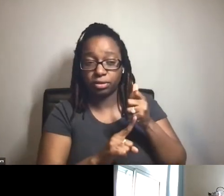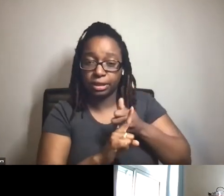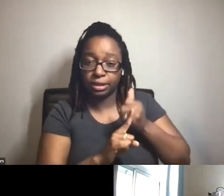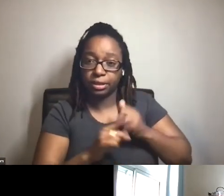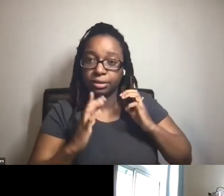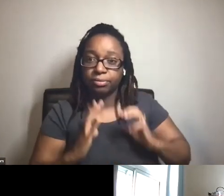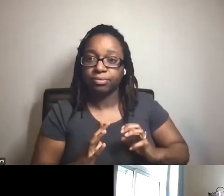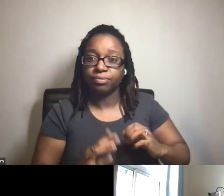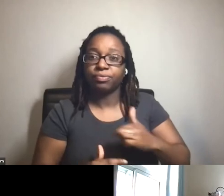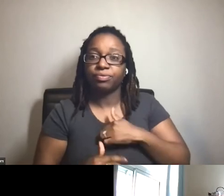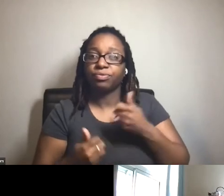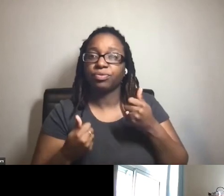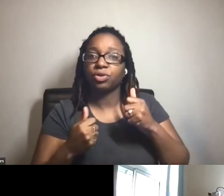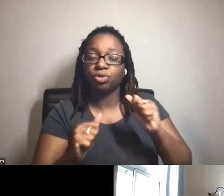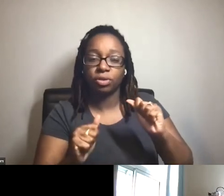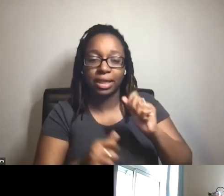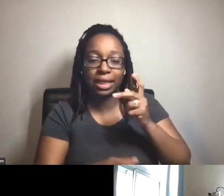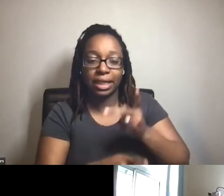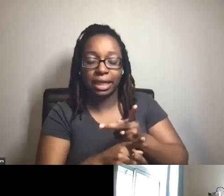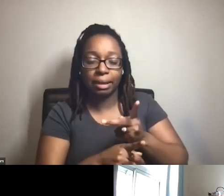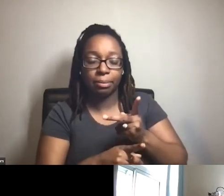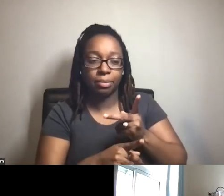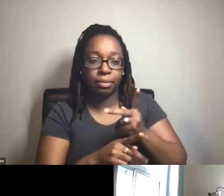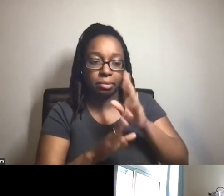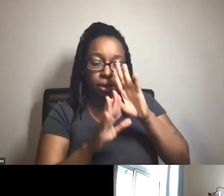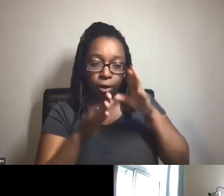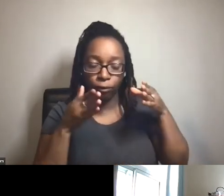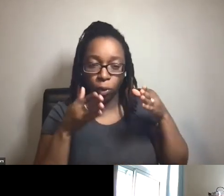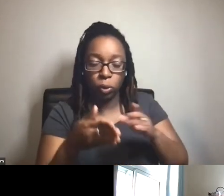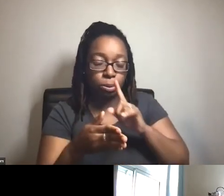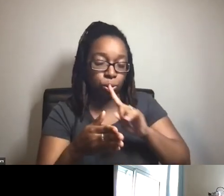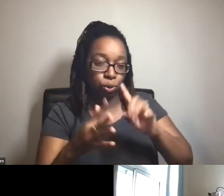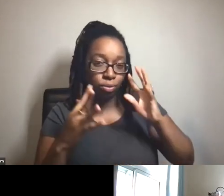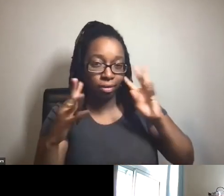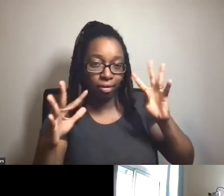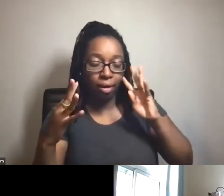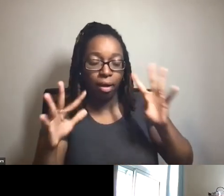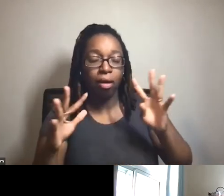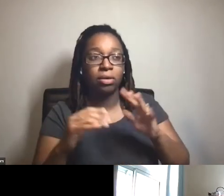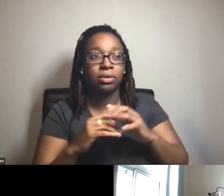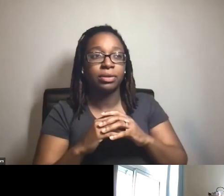tried to keep an eye towards making sure that the sounds are as